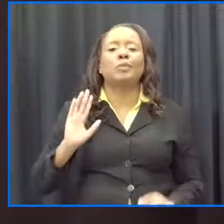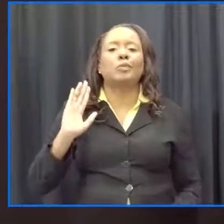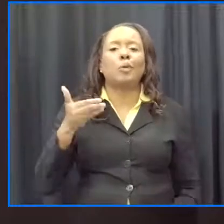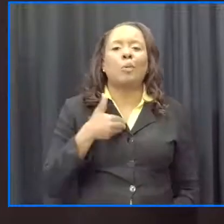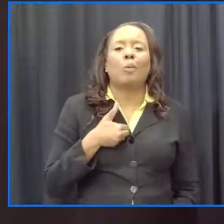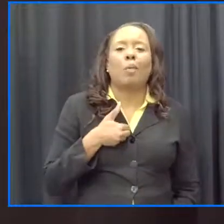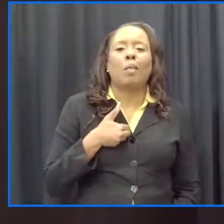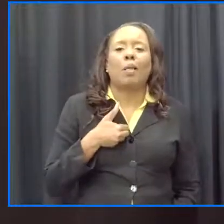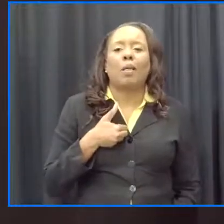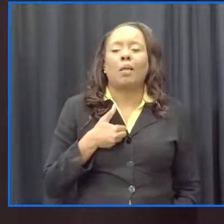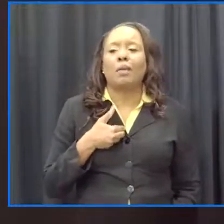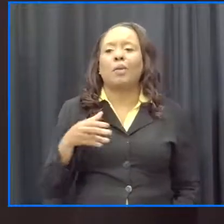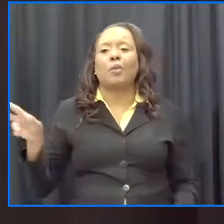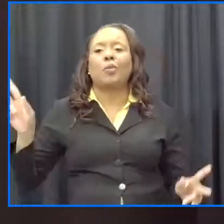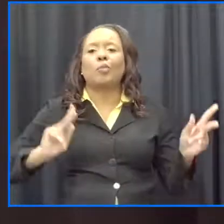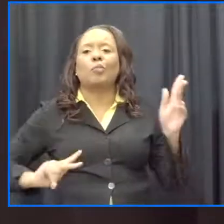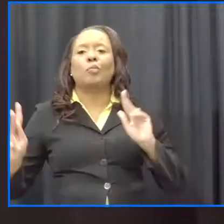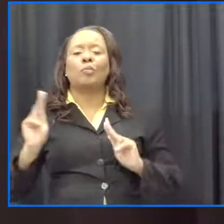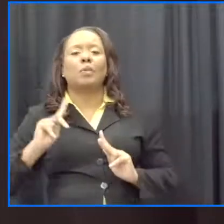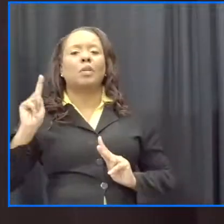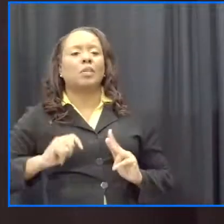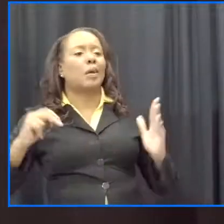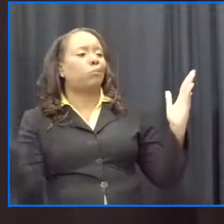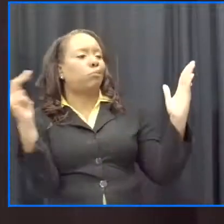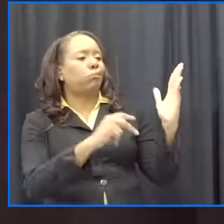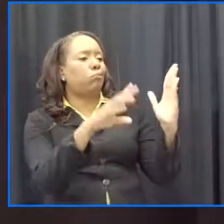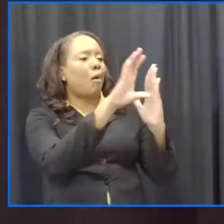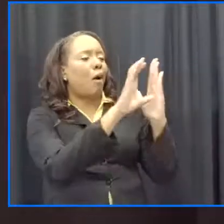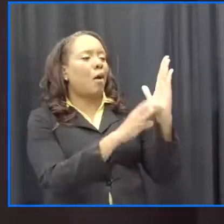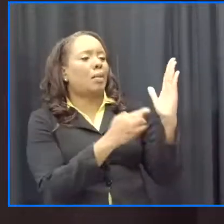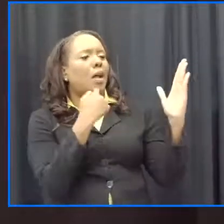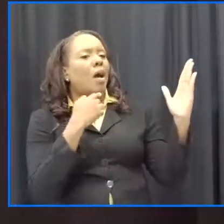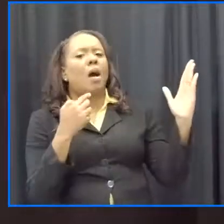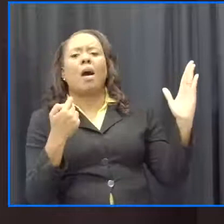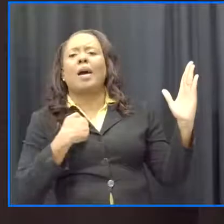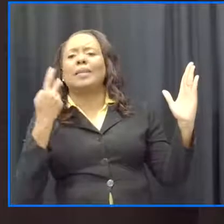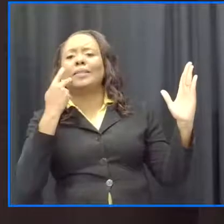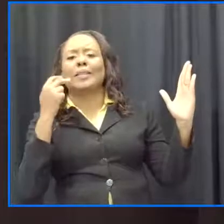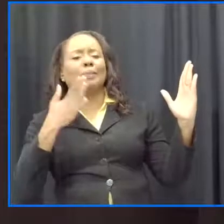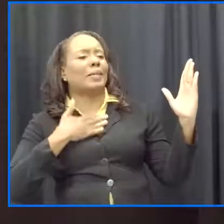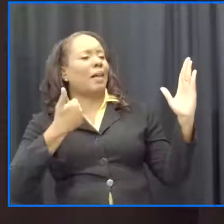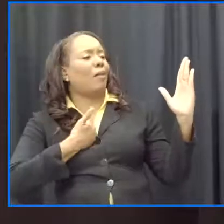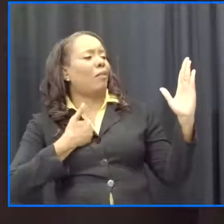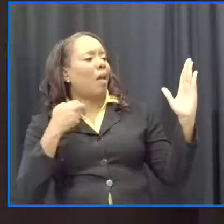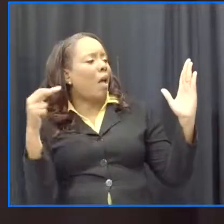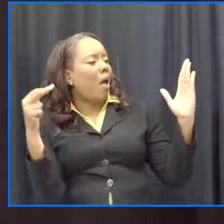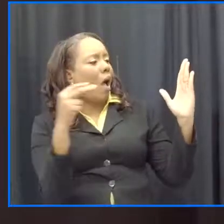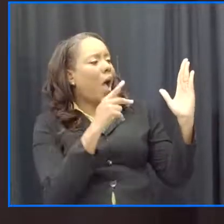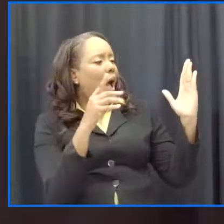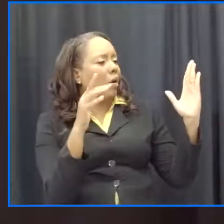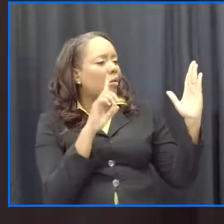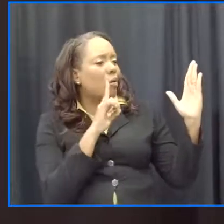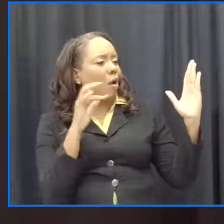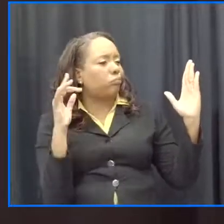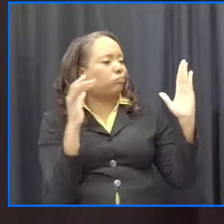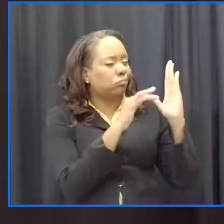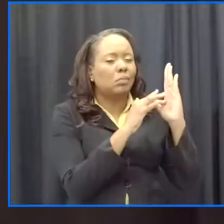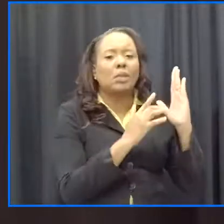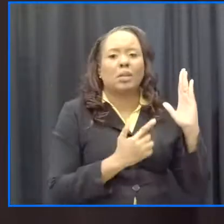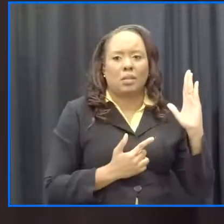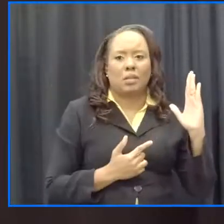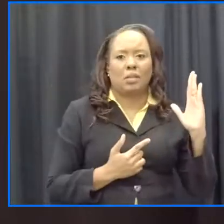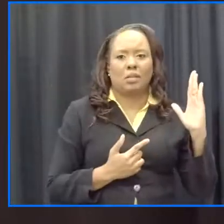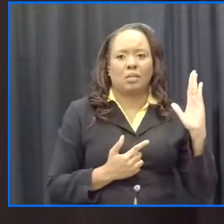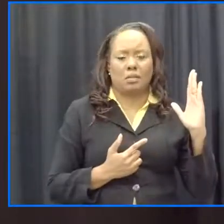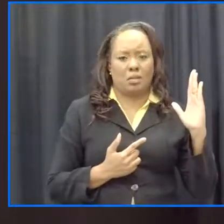a mirror in which citizens should see themselves and their aspirations reflected, precisely because it is